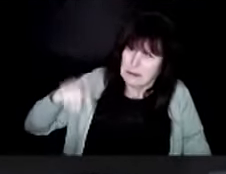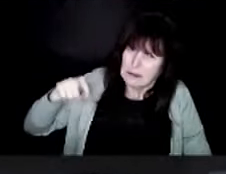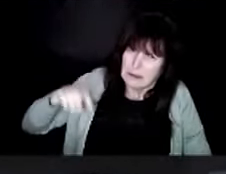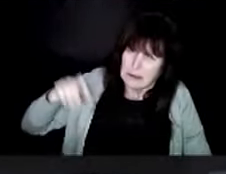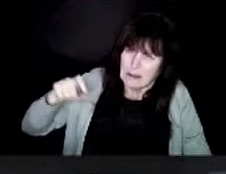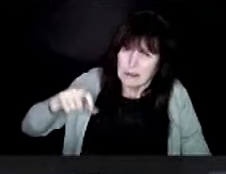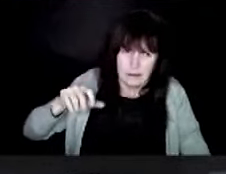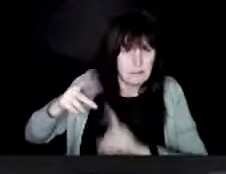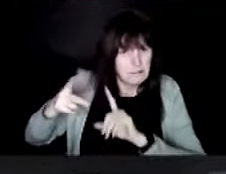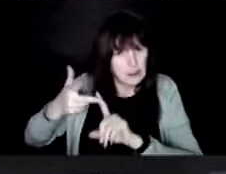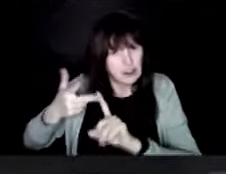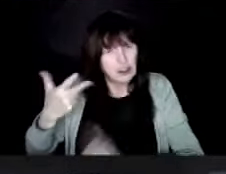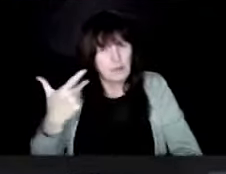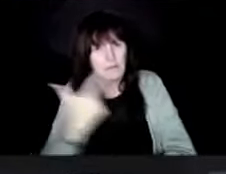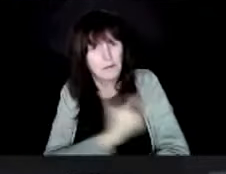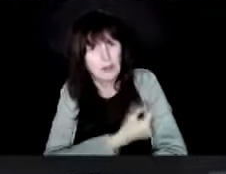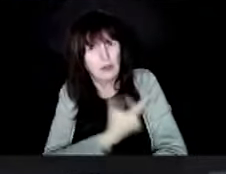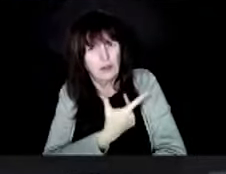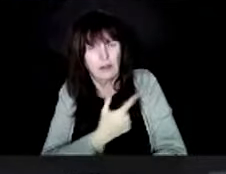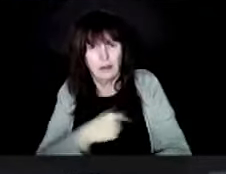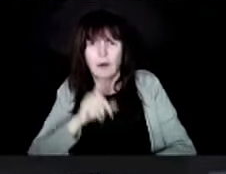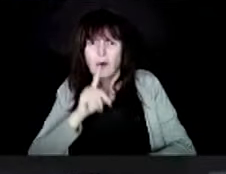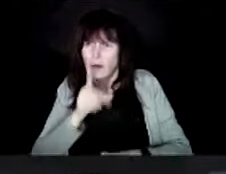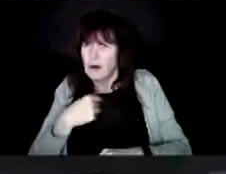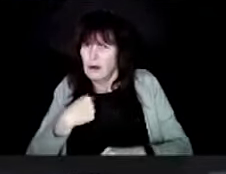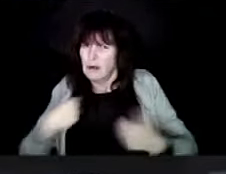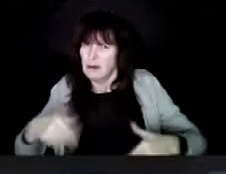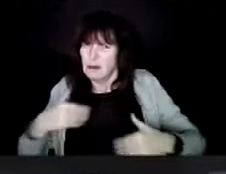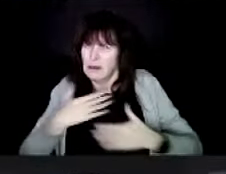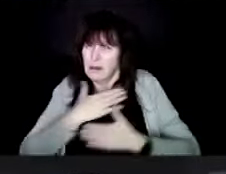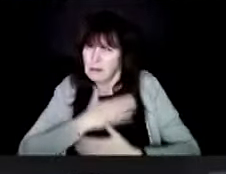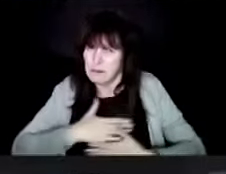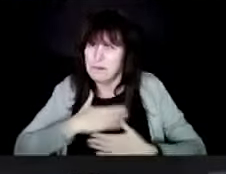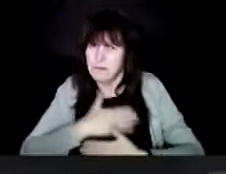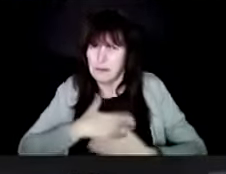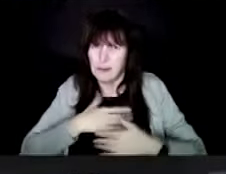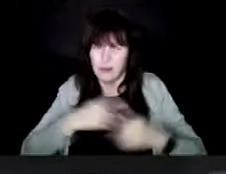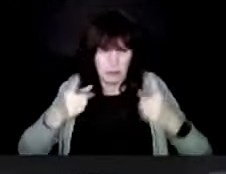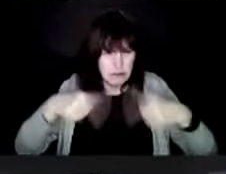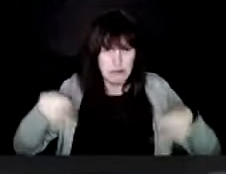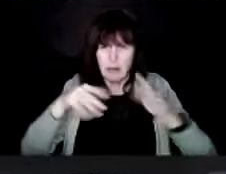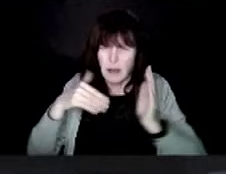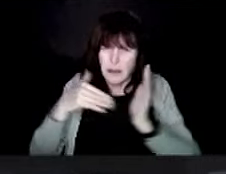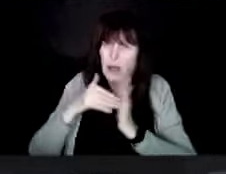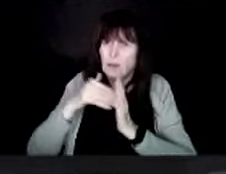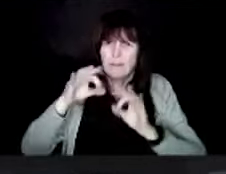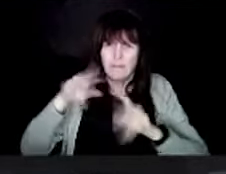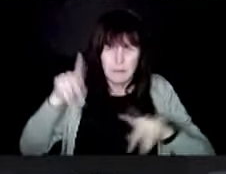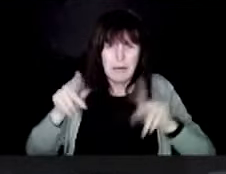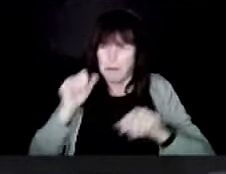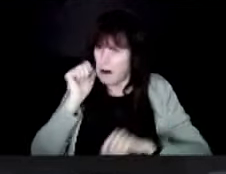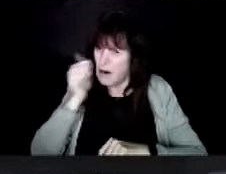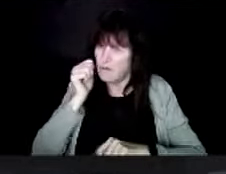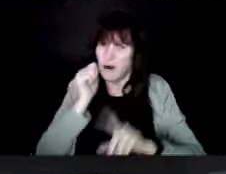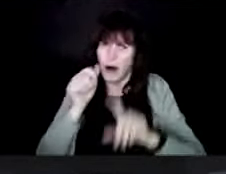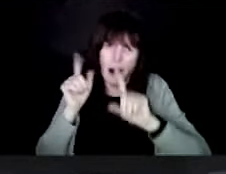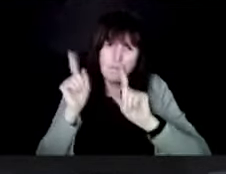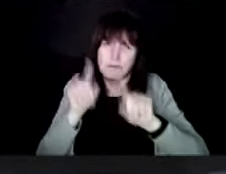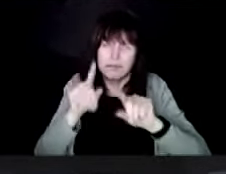are coming forward primarily for their third doses. Children continue to come for their first and second